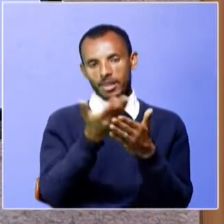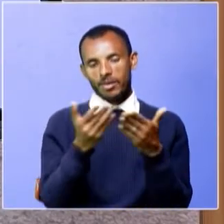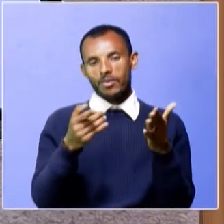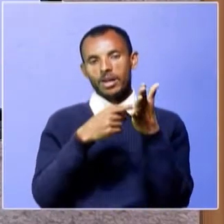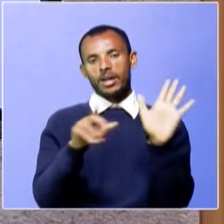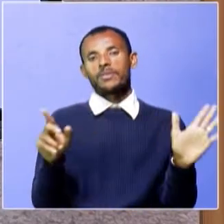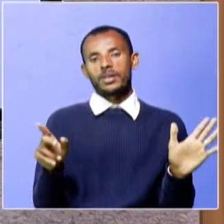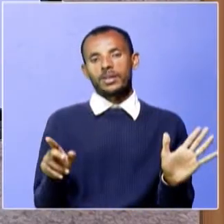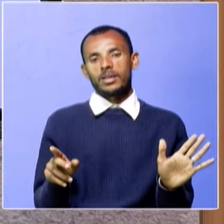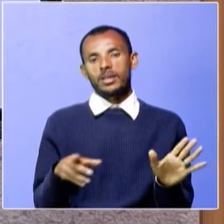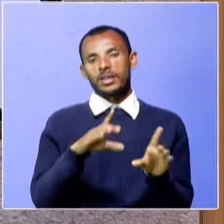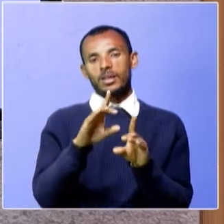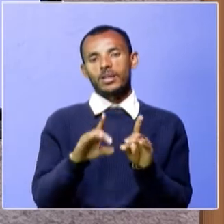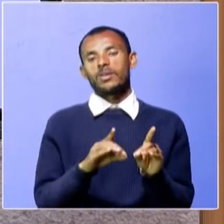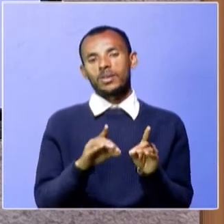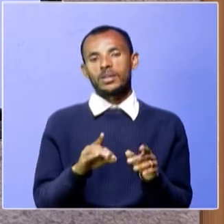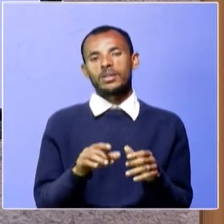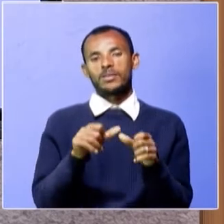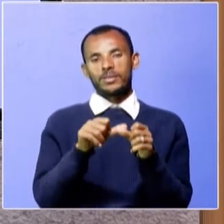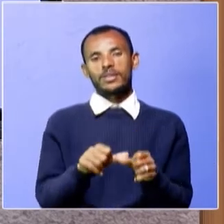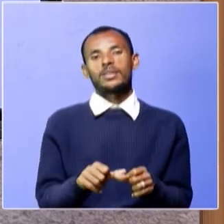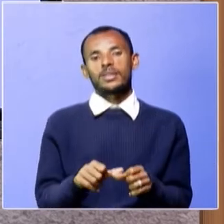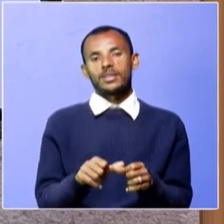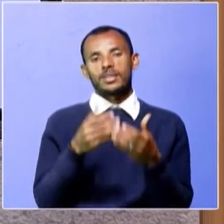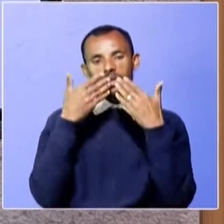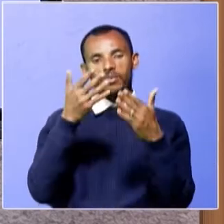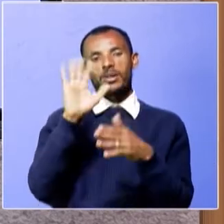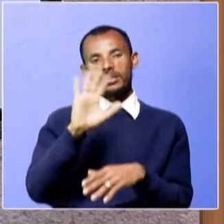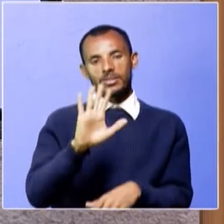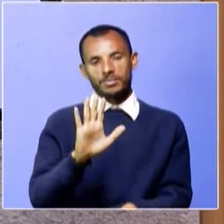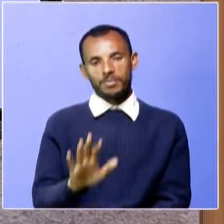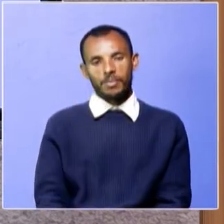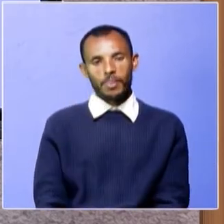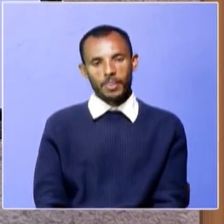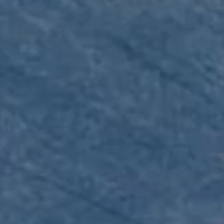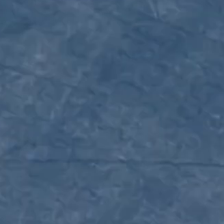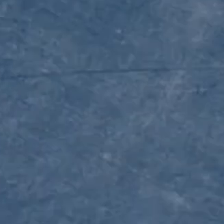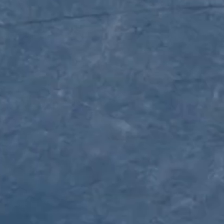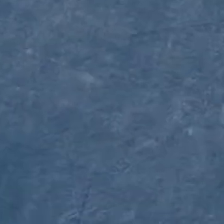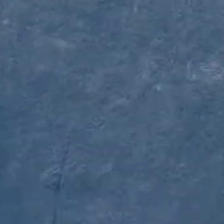clarification. Don't hesitate to reach me out. Thank you for listening. Bye-bye.